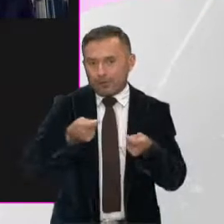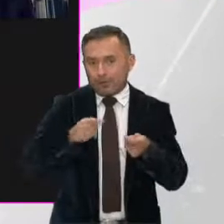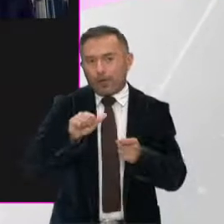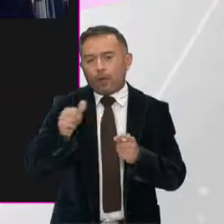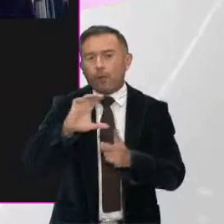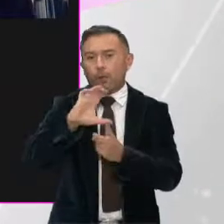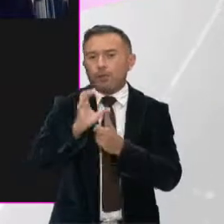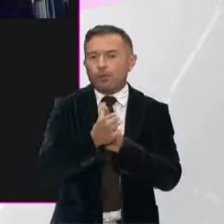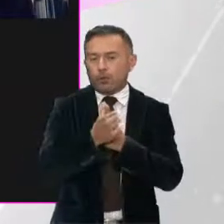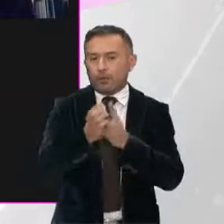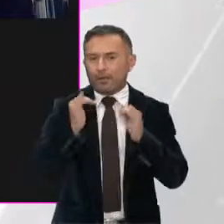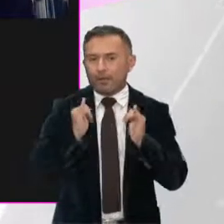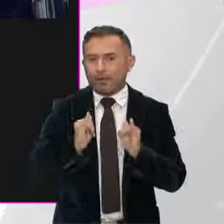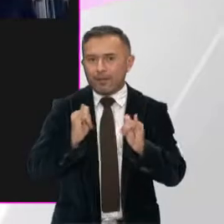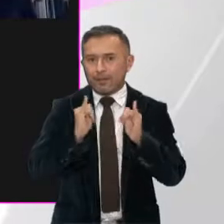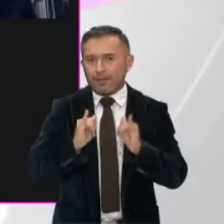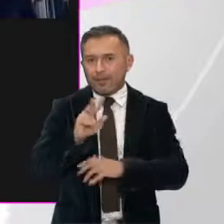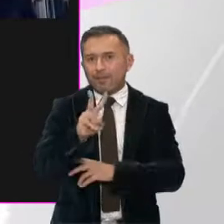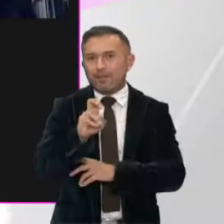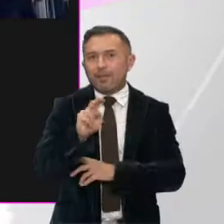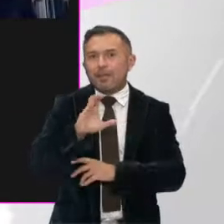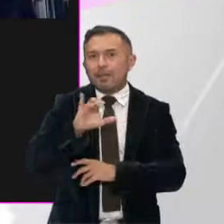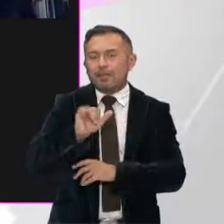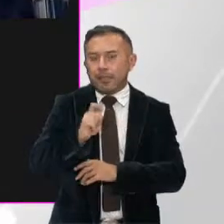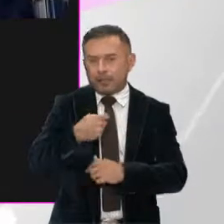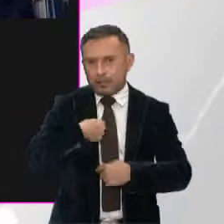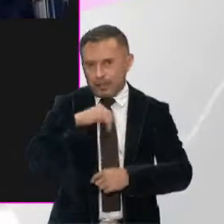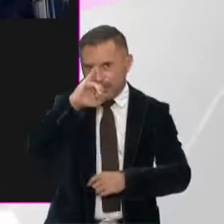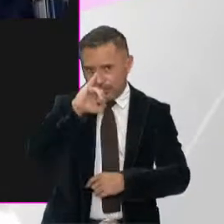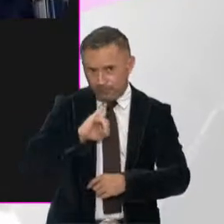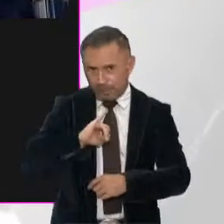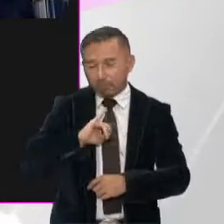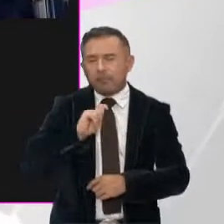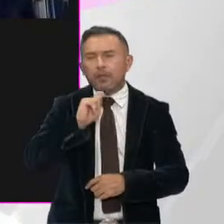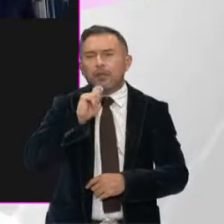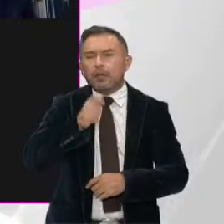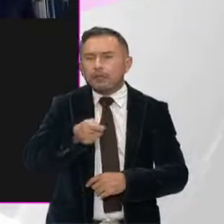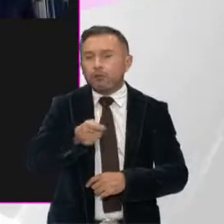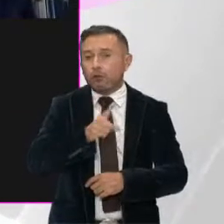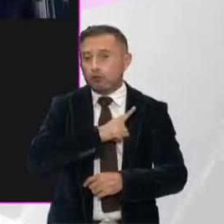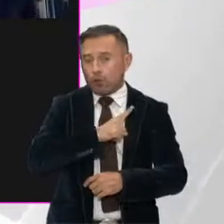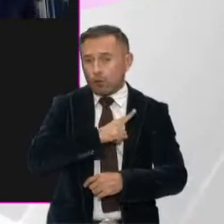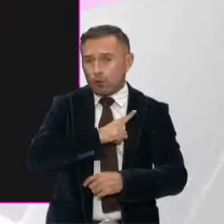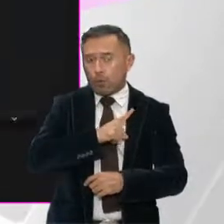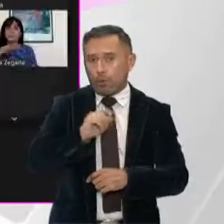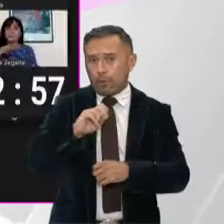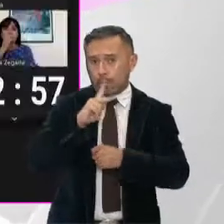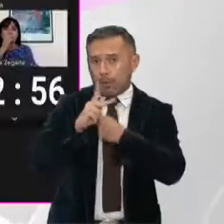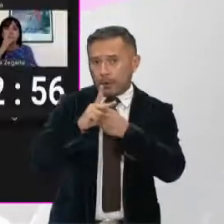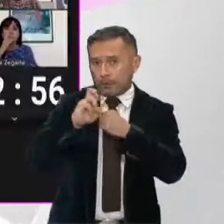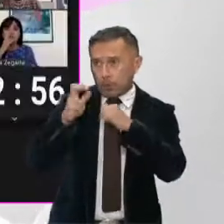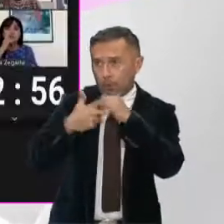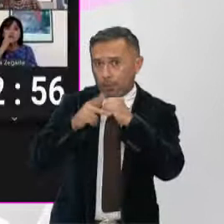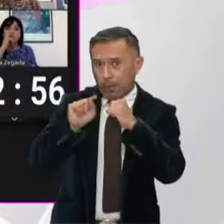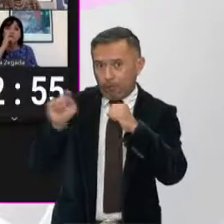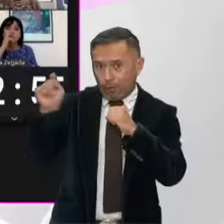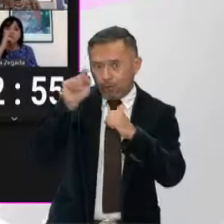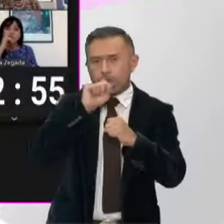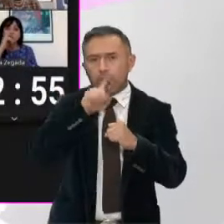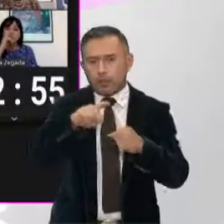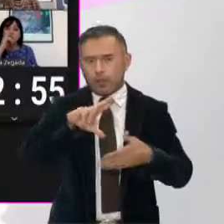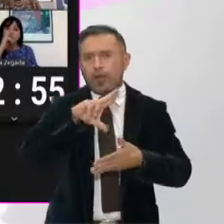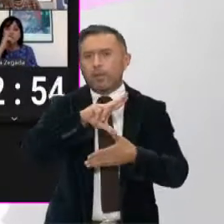am Kuznetsov, and I'm the chief of the cooperation division of the Venice Commission. This is not